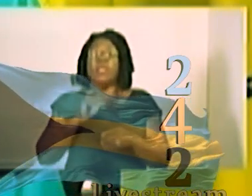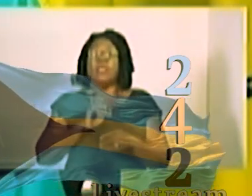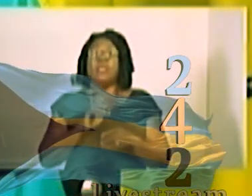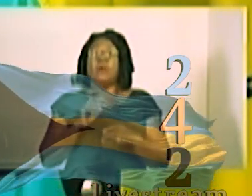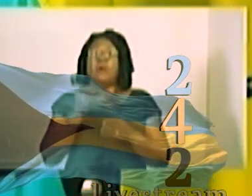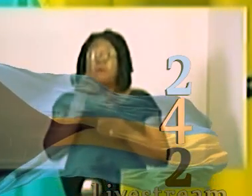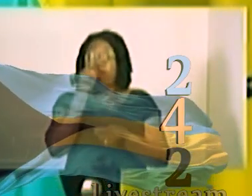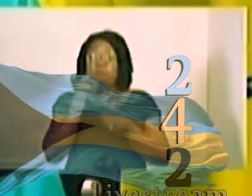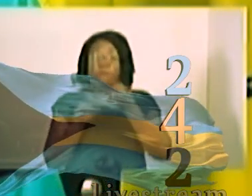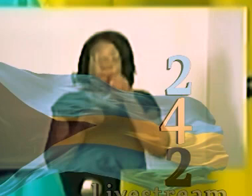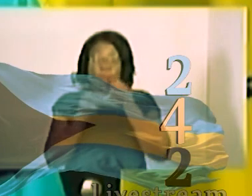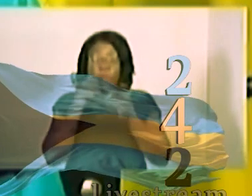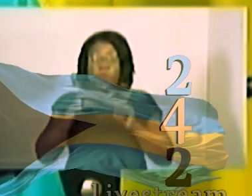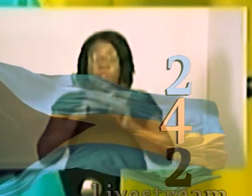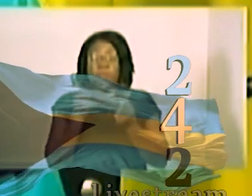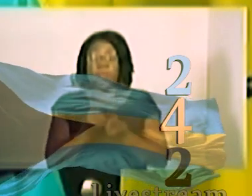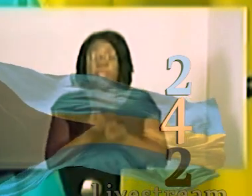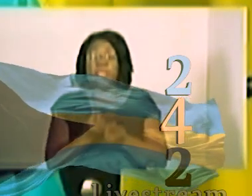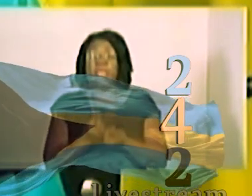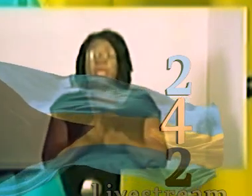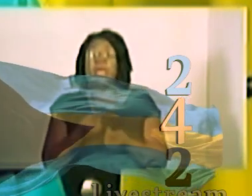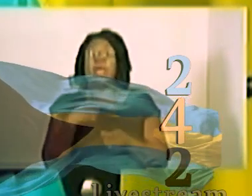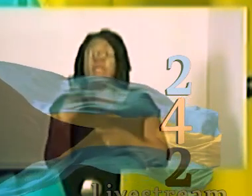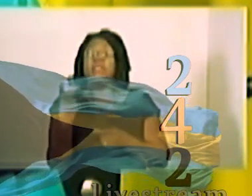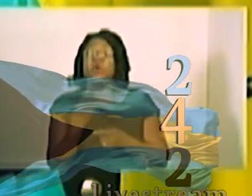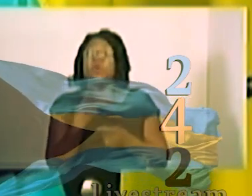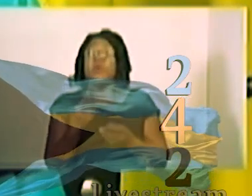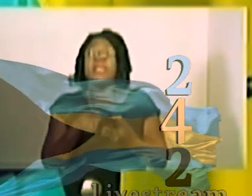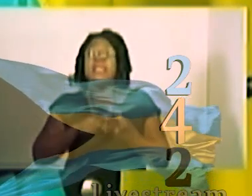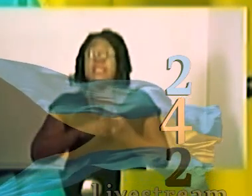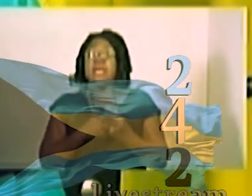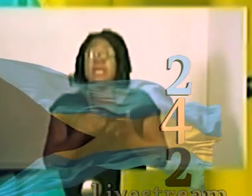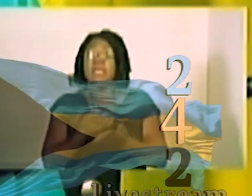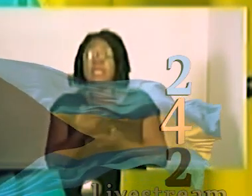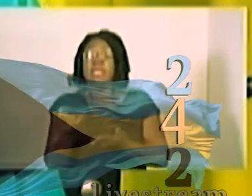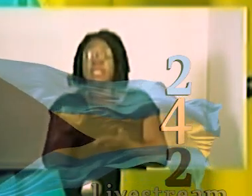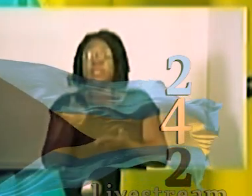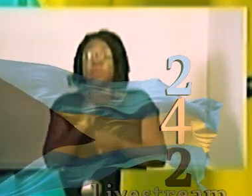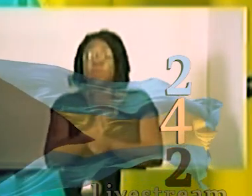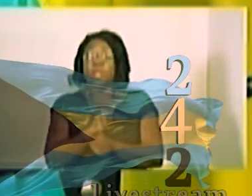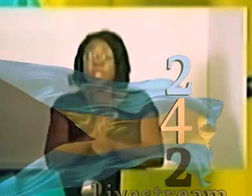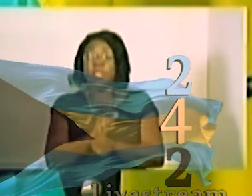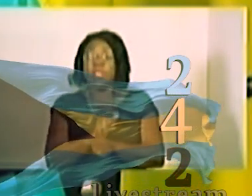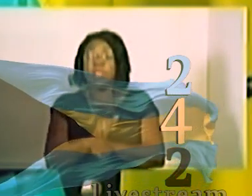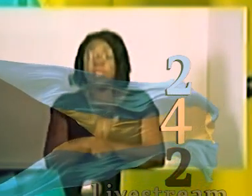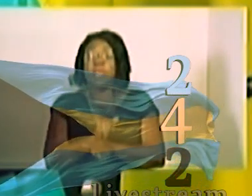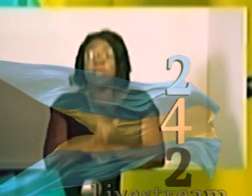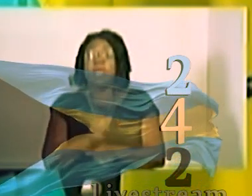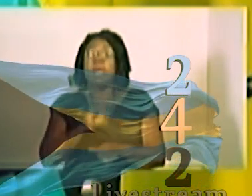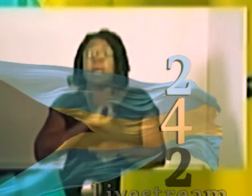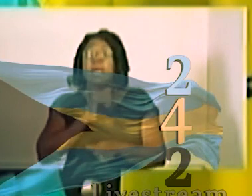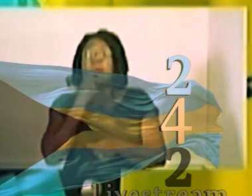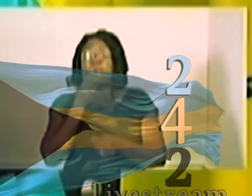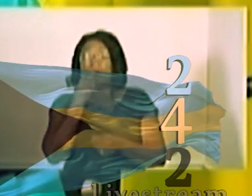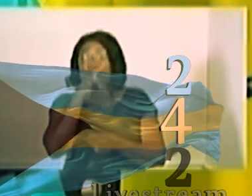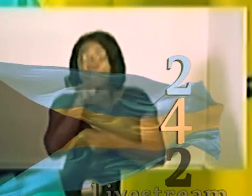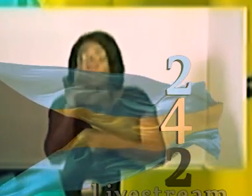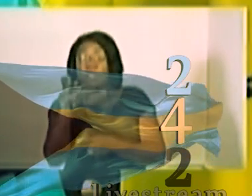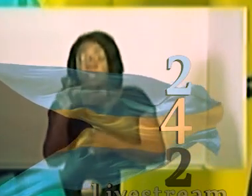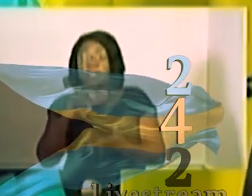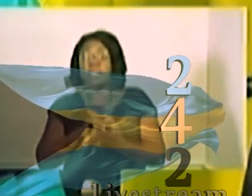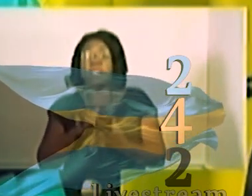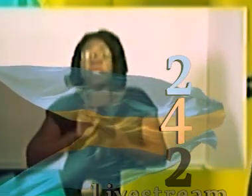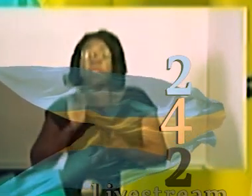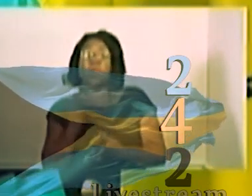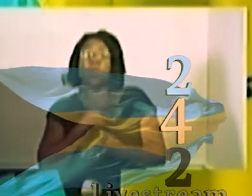approximately $400,000 worth of food. I also previously noted